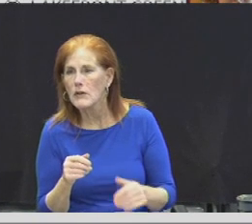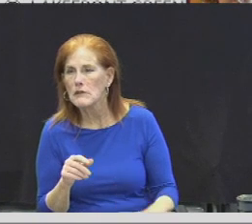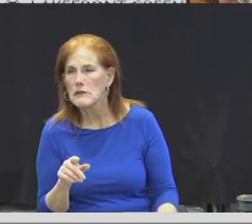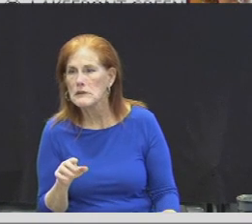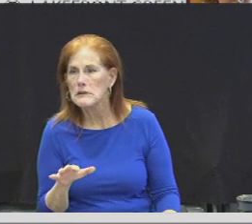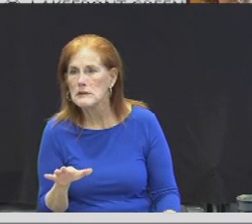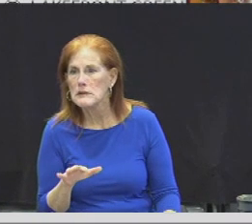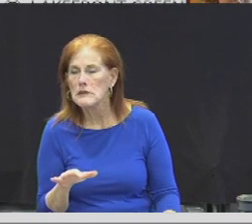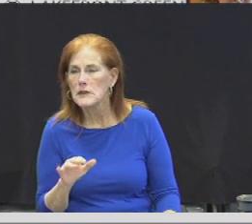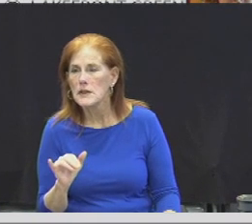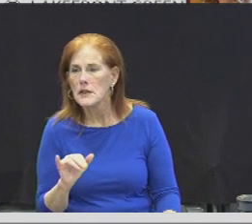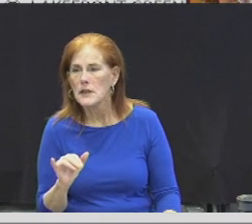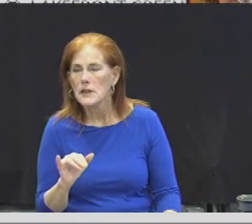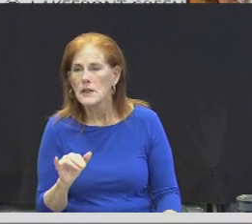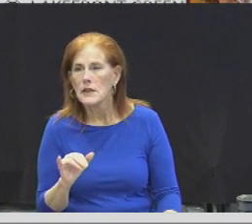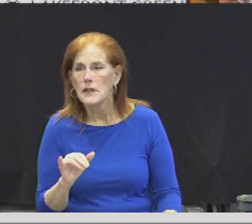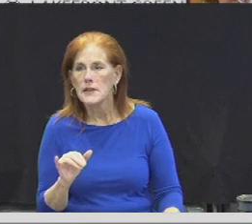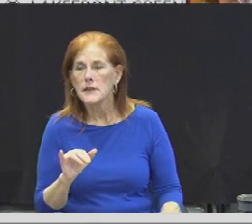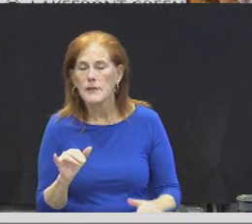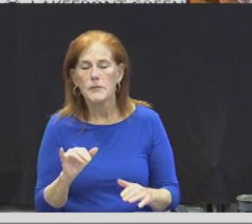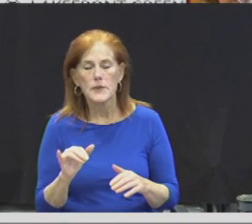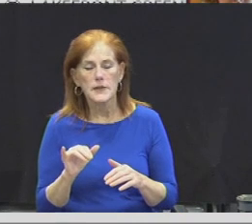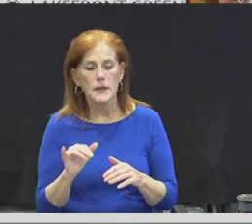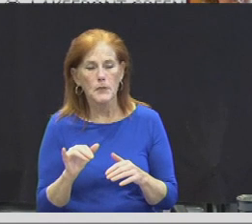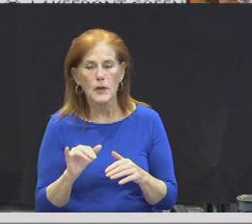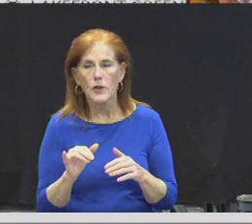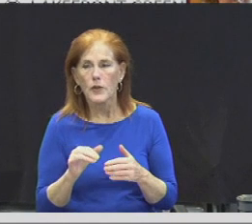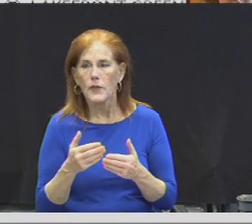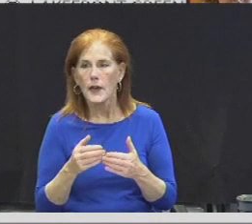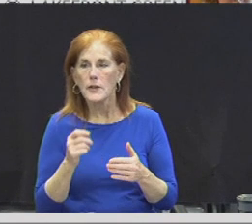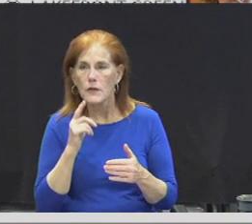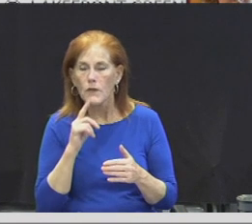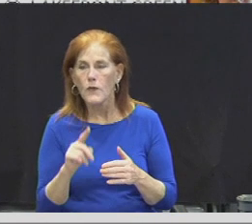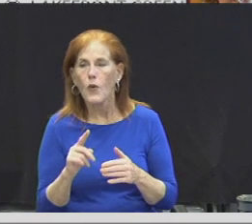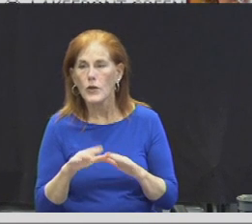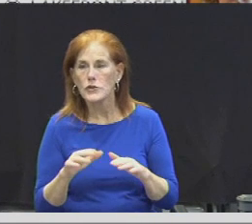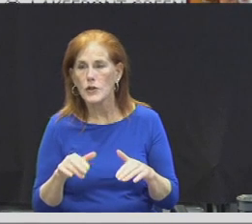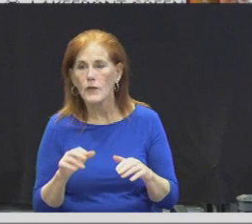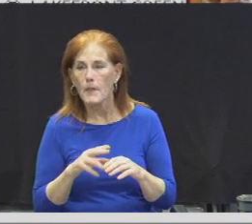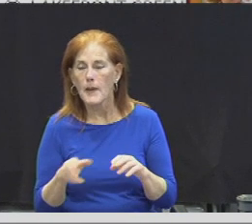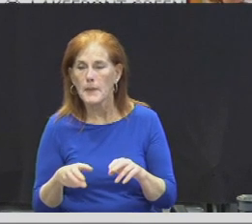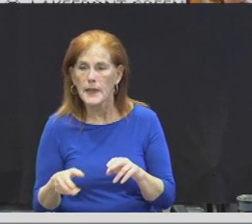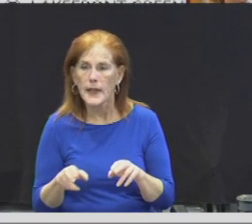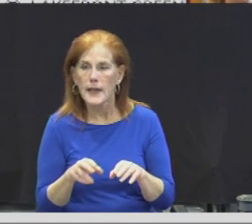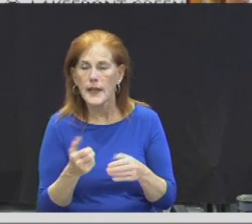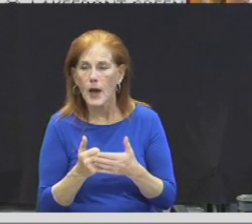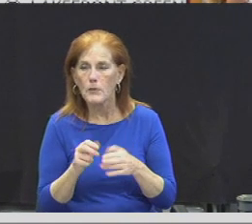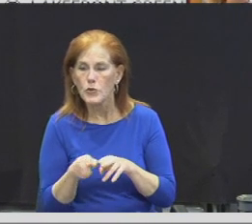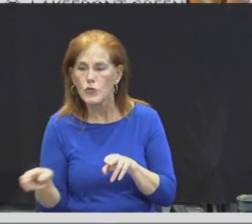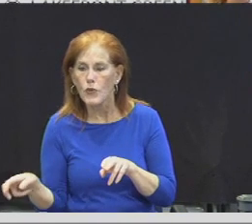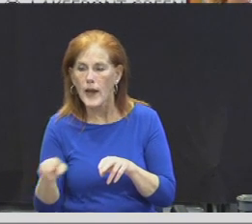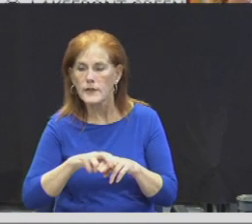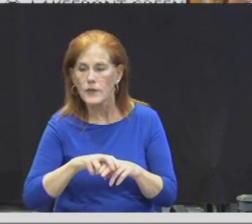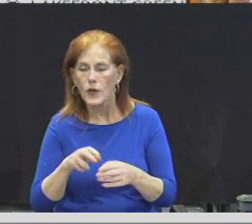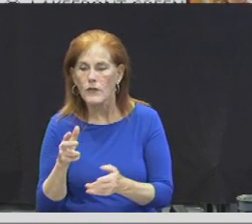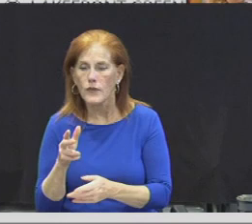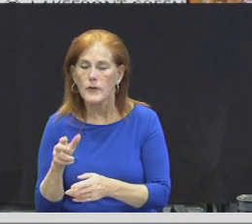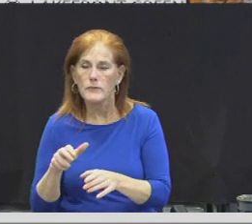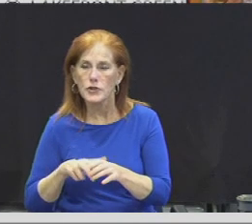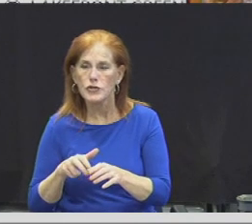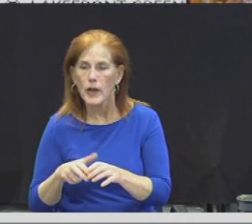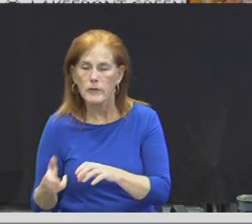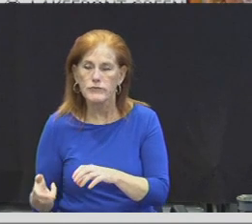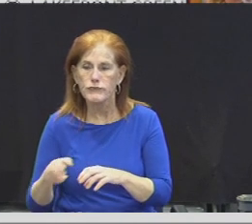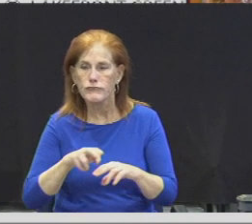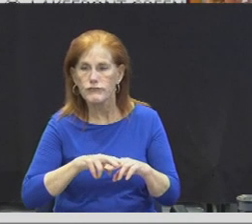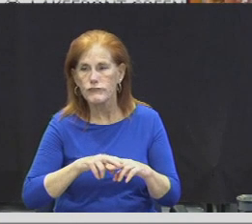of similar accommodations for transfer and kids of all abilities in this area, as well as accommodations for companion seating